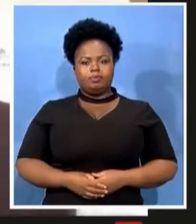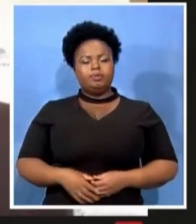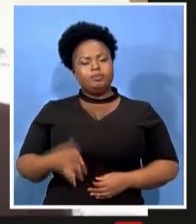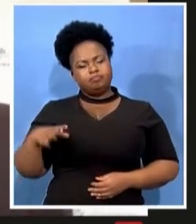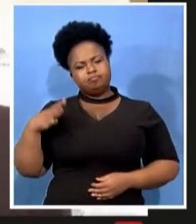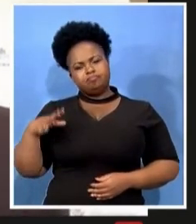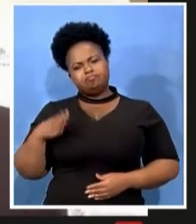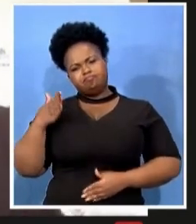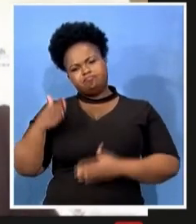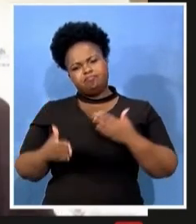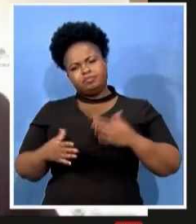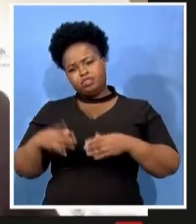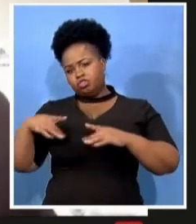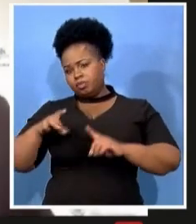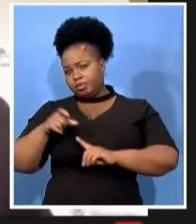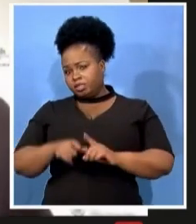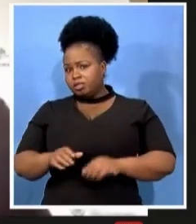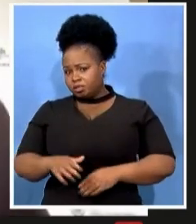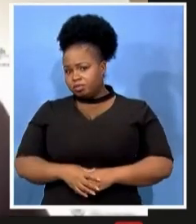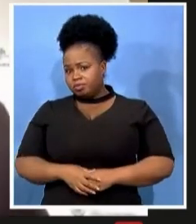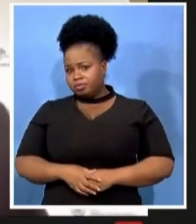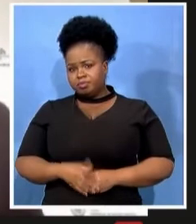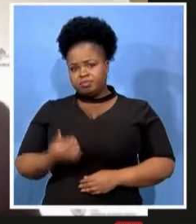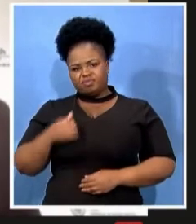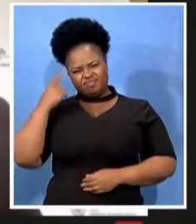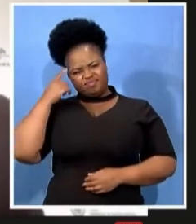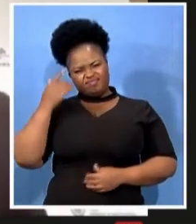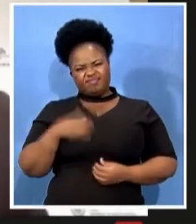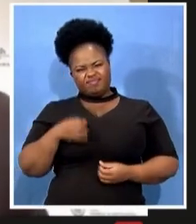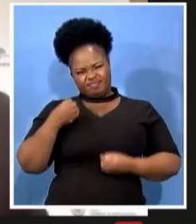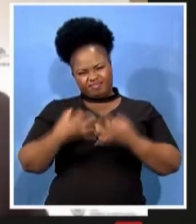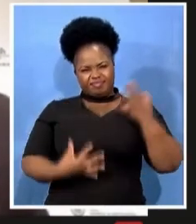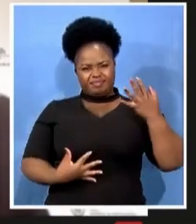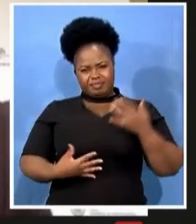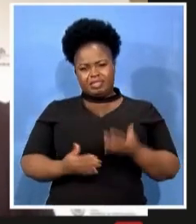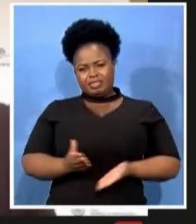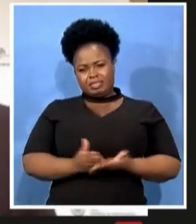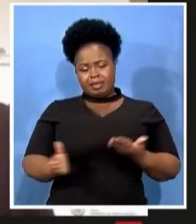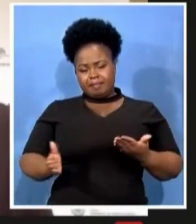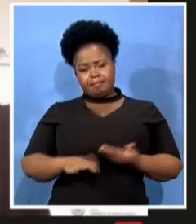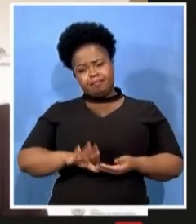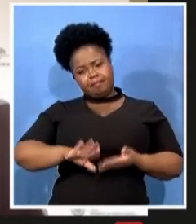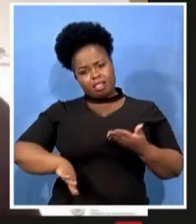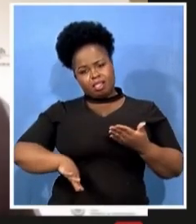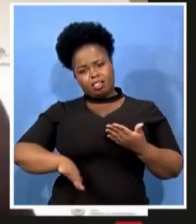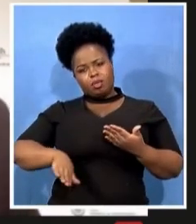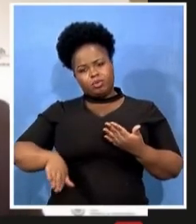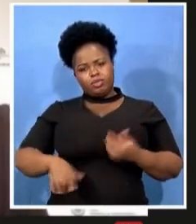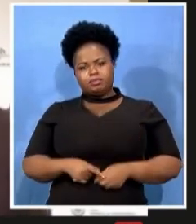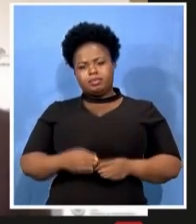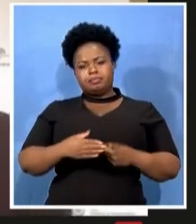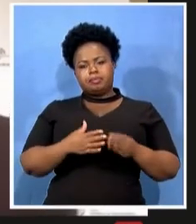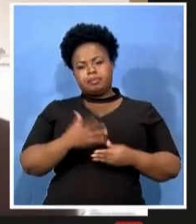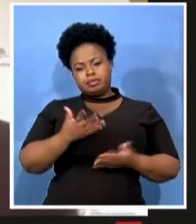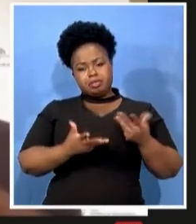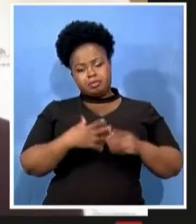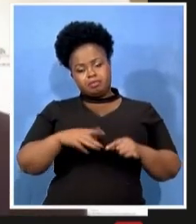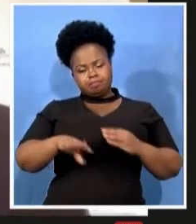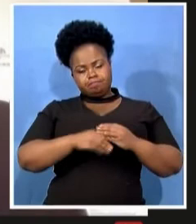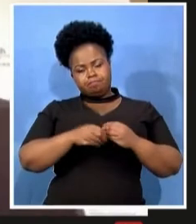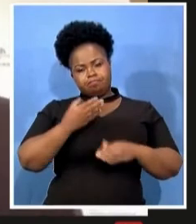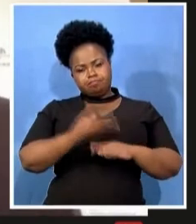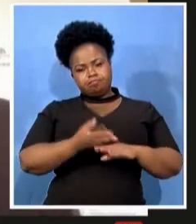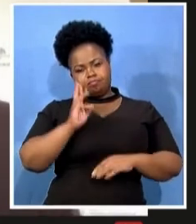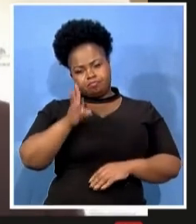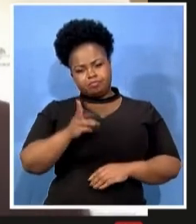sure there are many issues that I have left out, but the members might want to raise those, and then I'll try and deal with them as they come. Thank